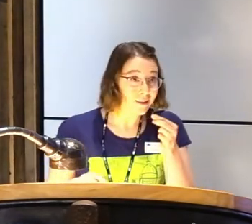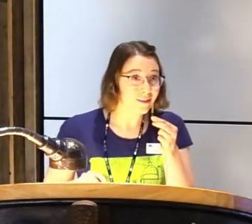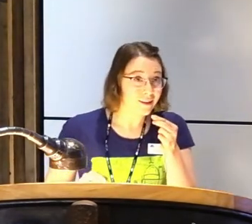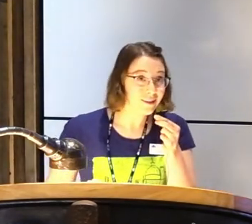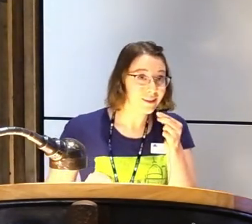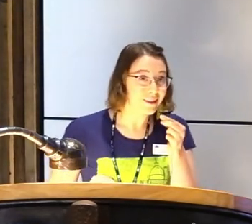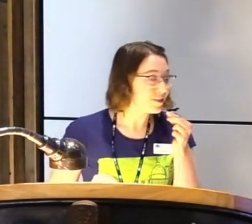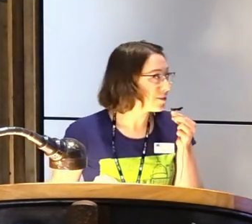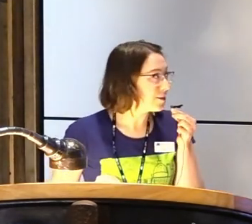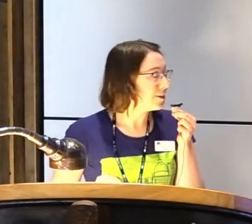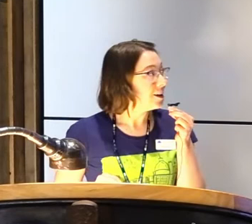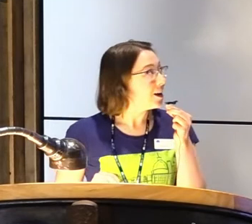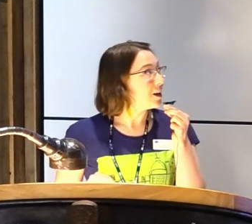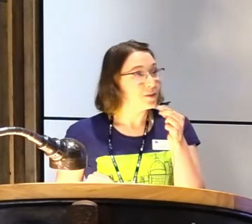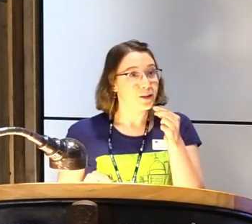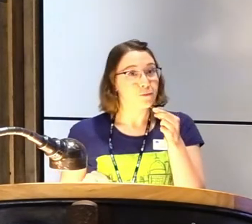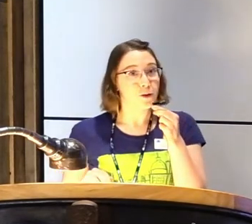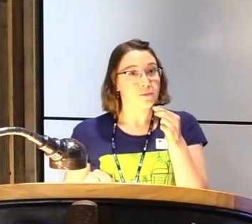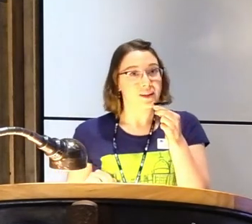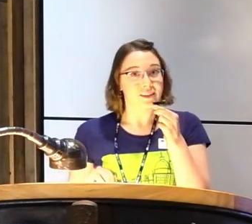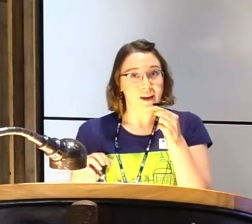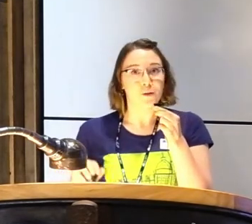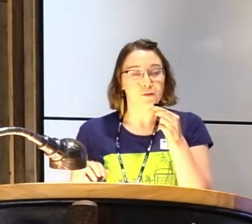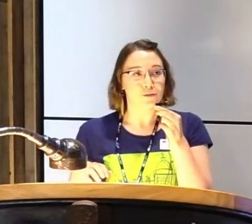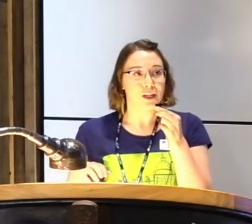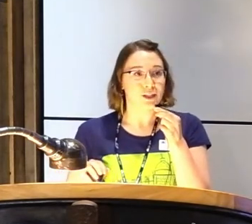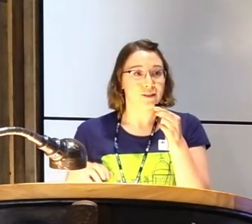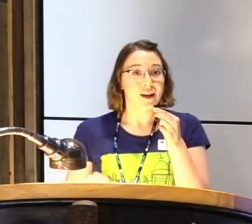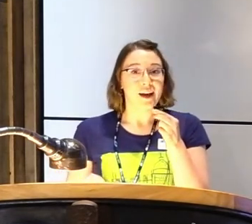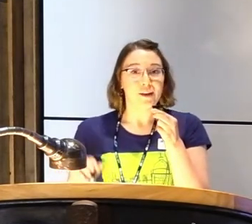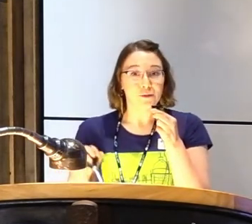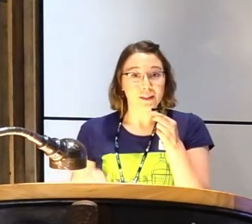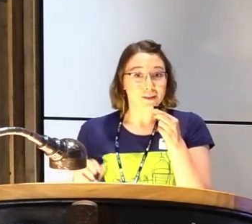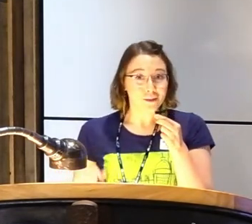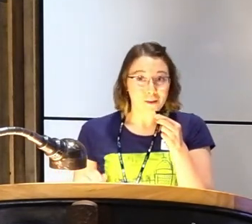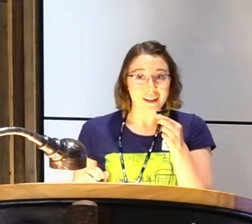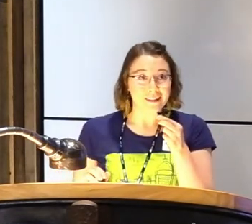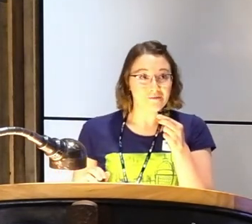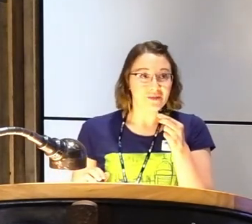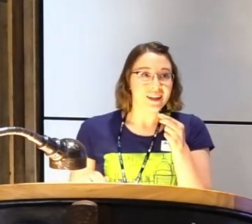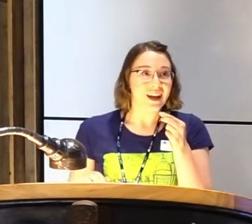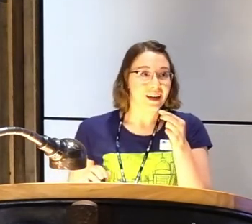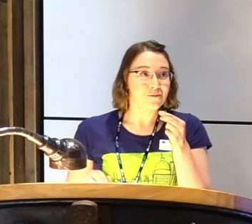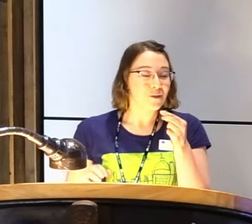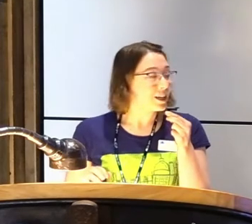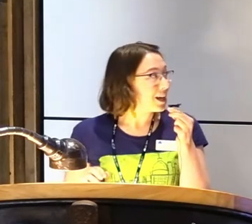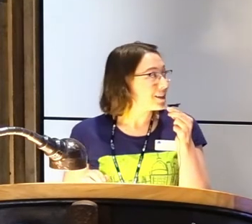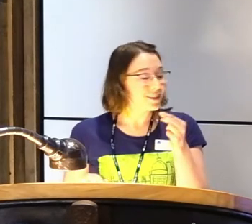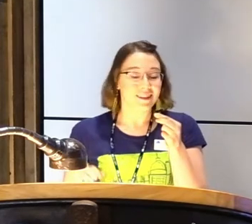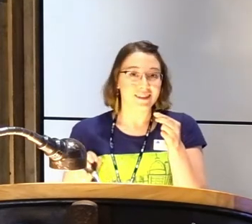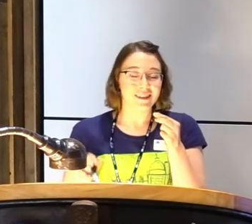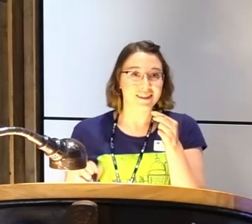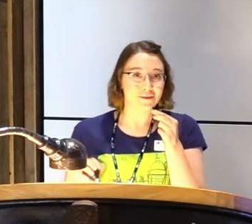You can't start until I tell you to start, and then you have one minute to get all your information out. If you're still talking, when